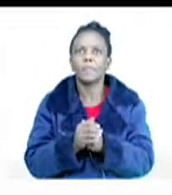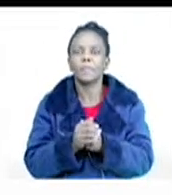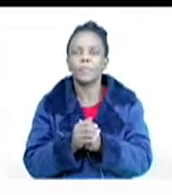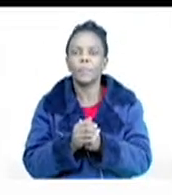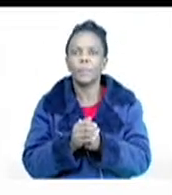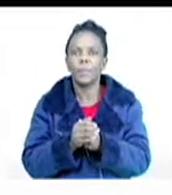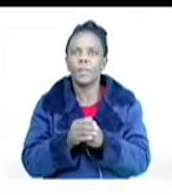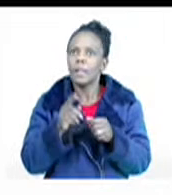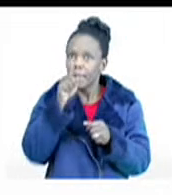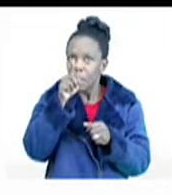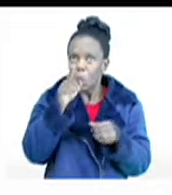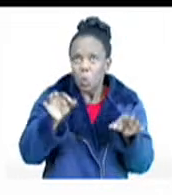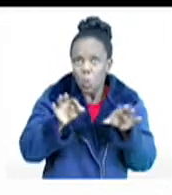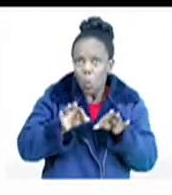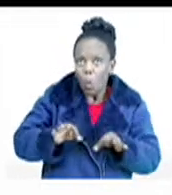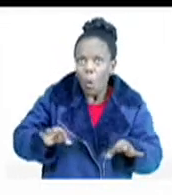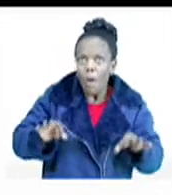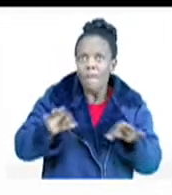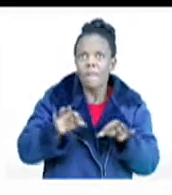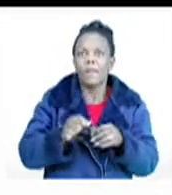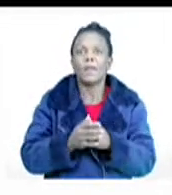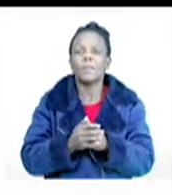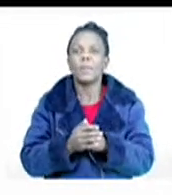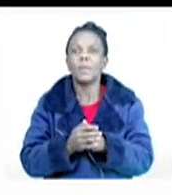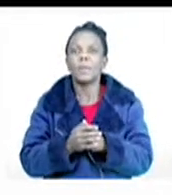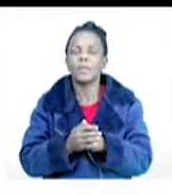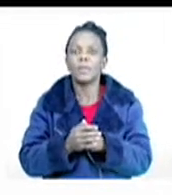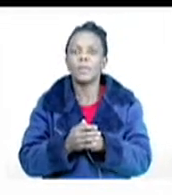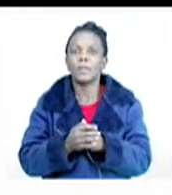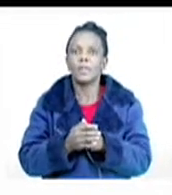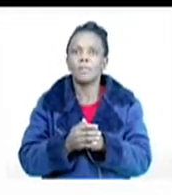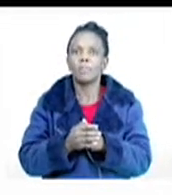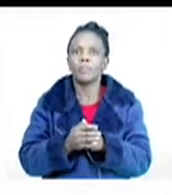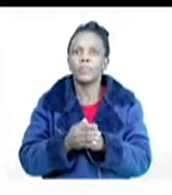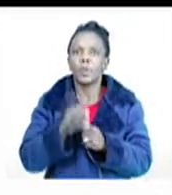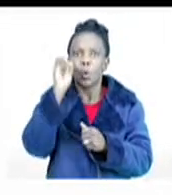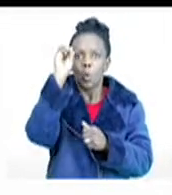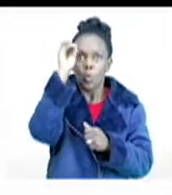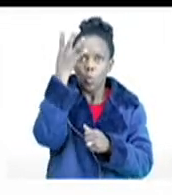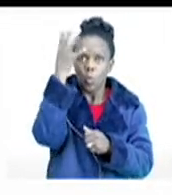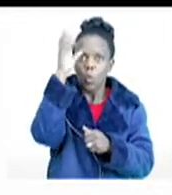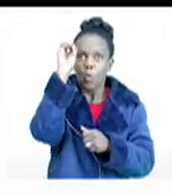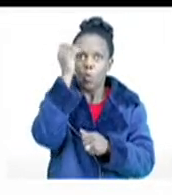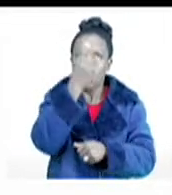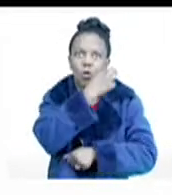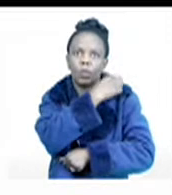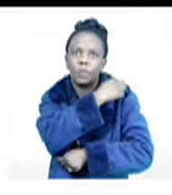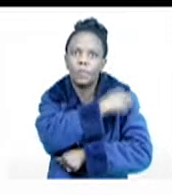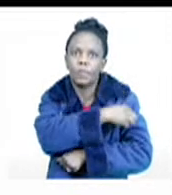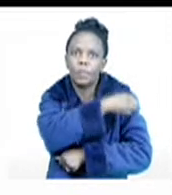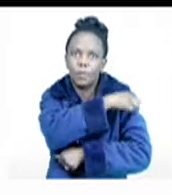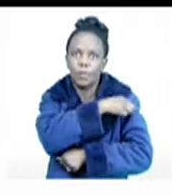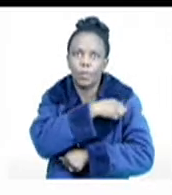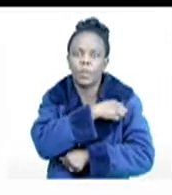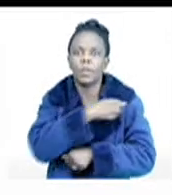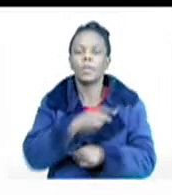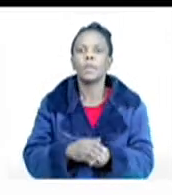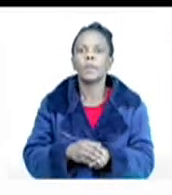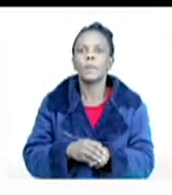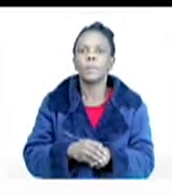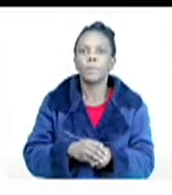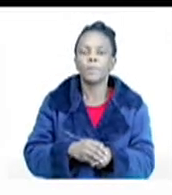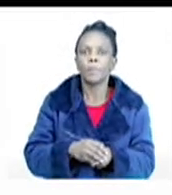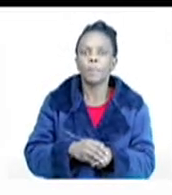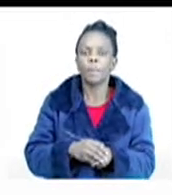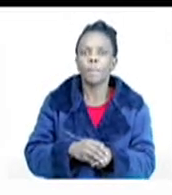farm. And then we have an ambulance. Or the next picture is a picture